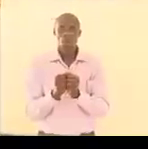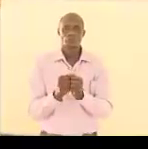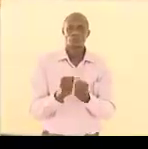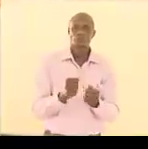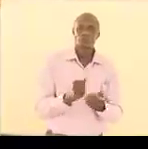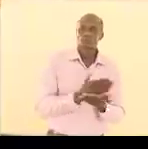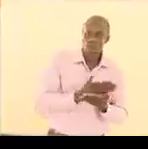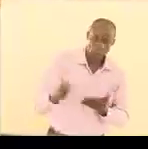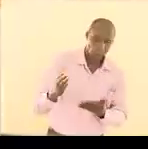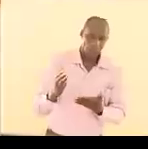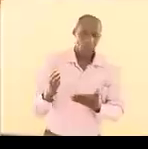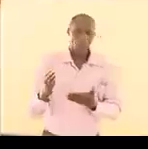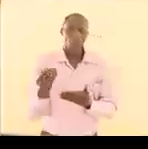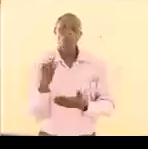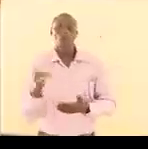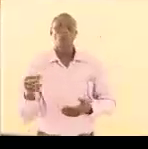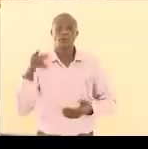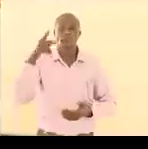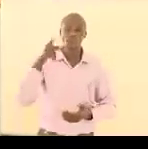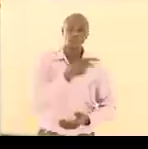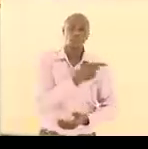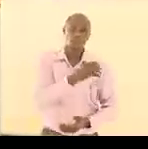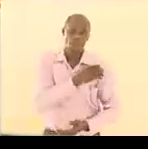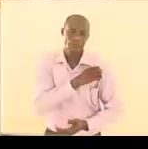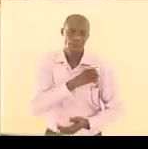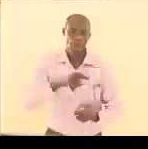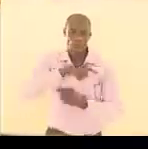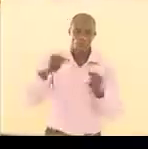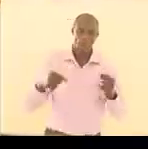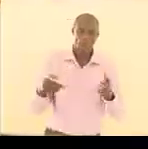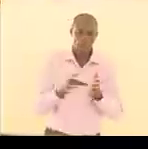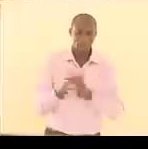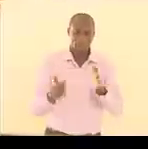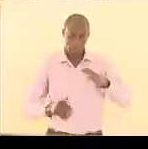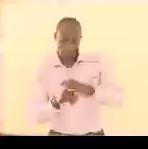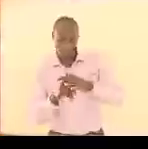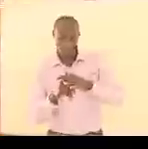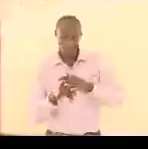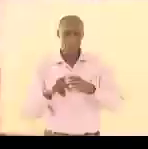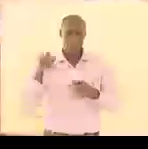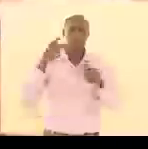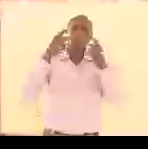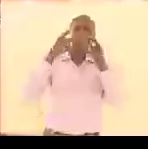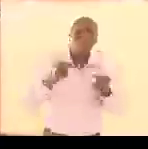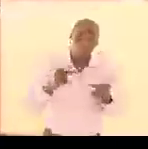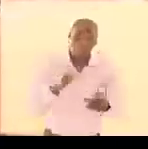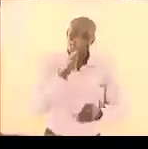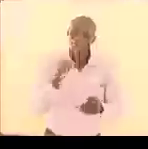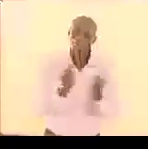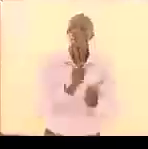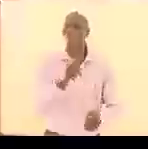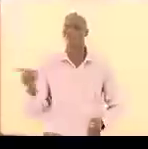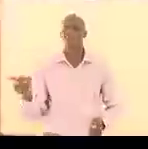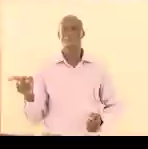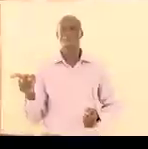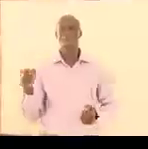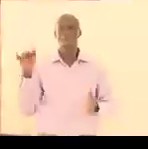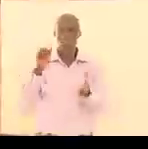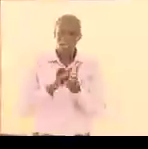of Peter, who denied ever knowing him, when Jesus first appeared, what did he say? Peace be with